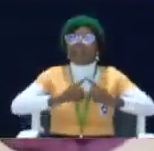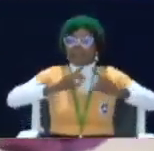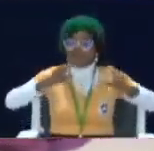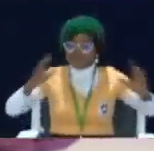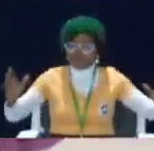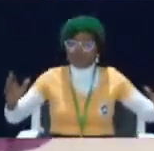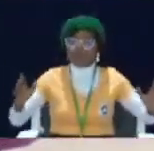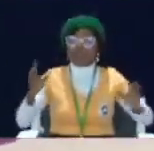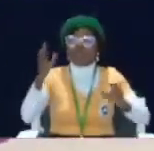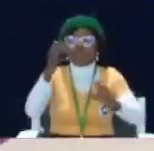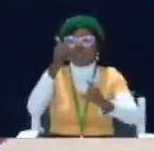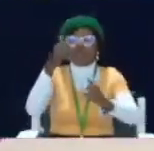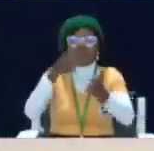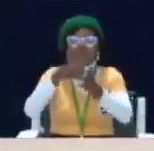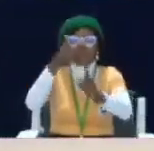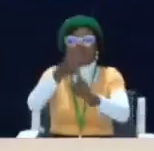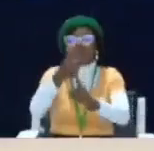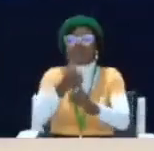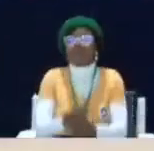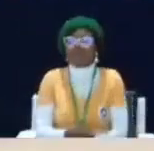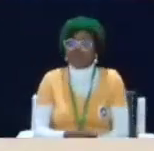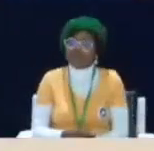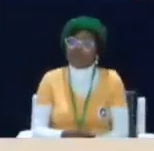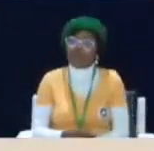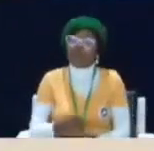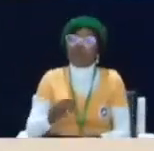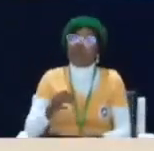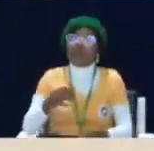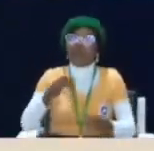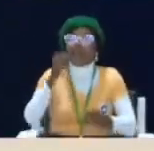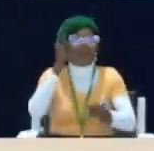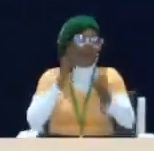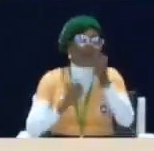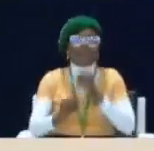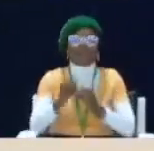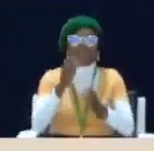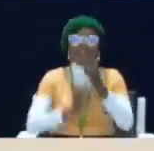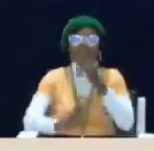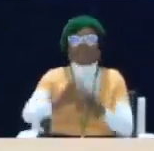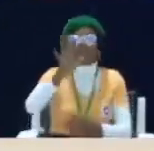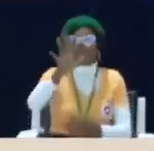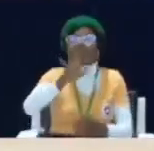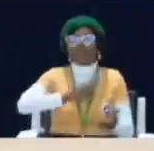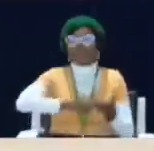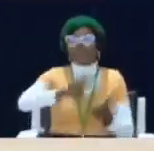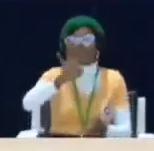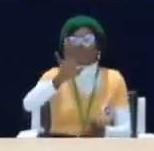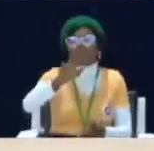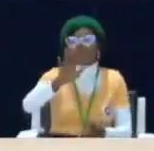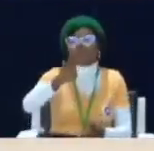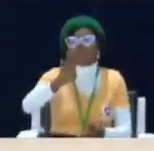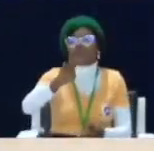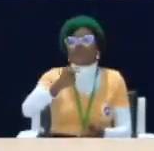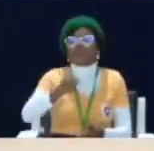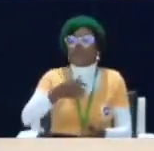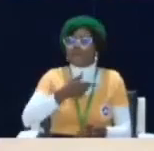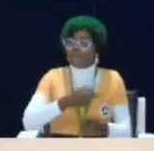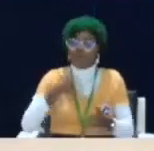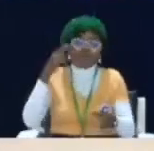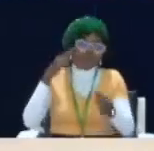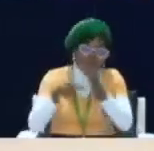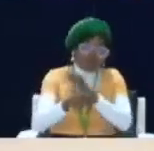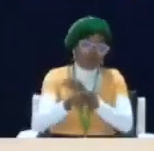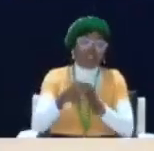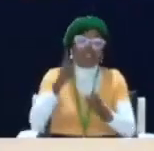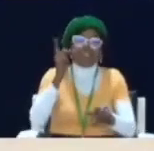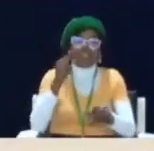Yes, Father. It's true. Isaiah chapter 5, verses 14. But behold, the